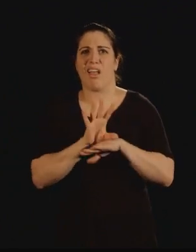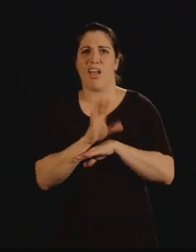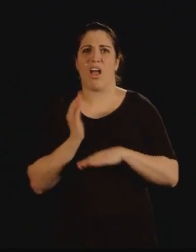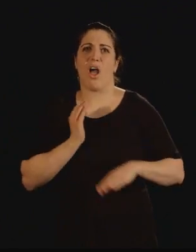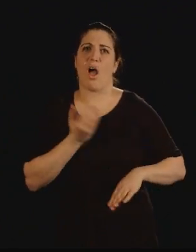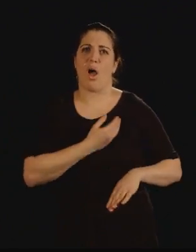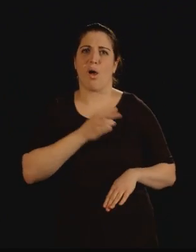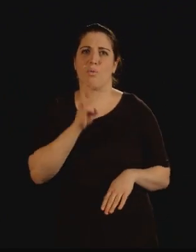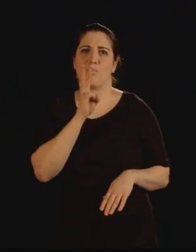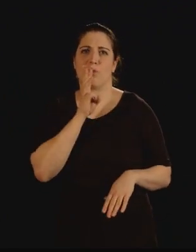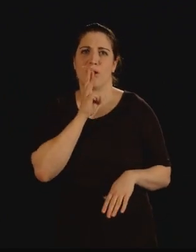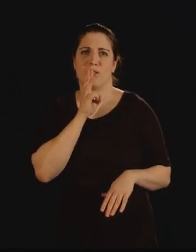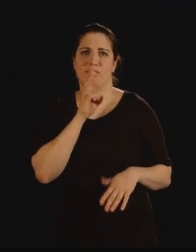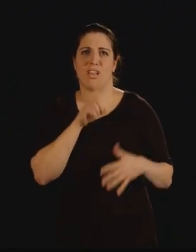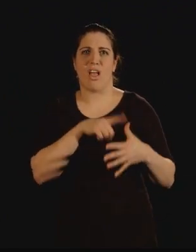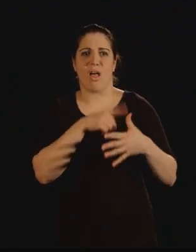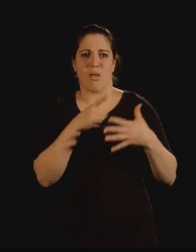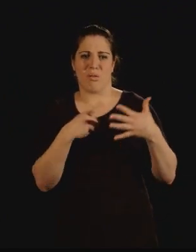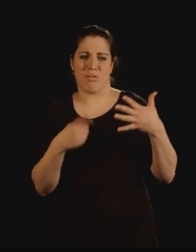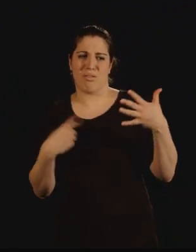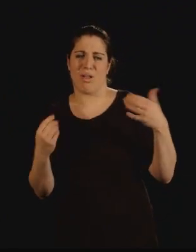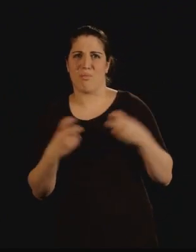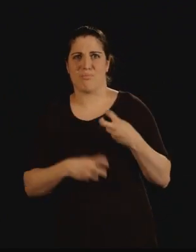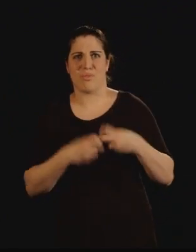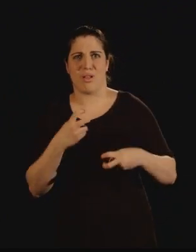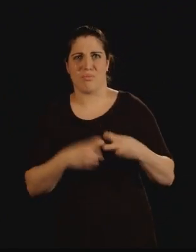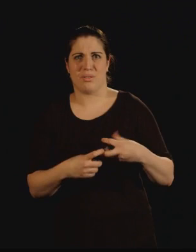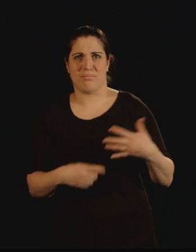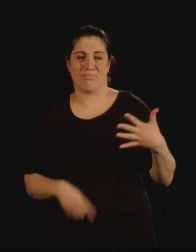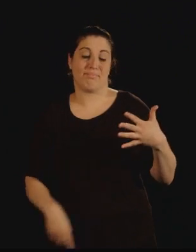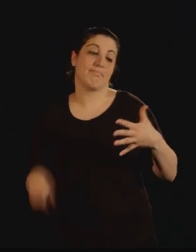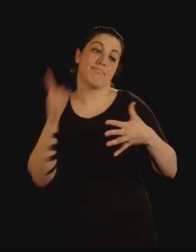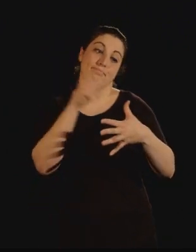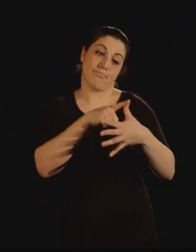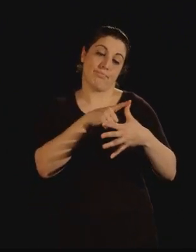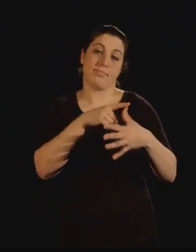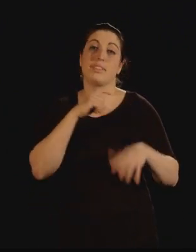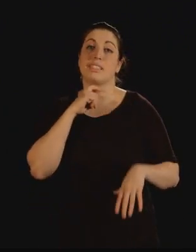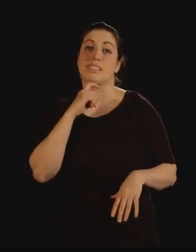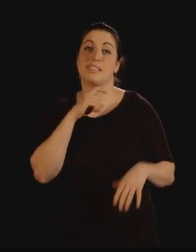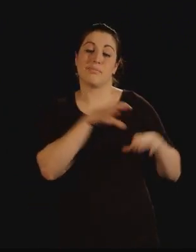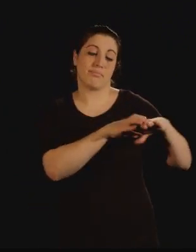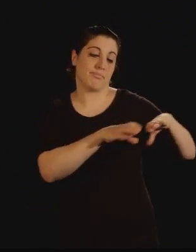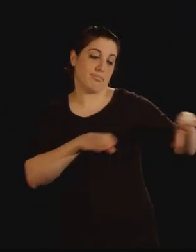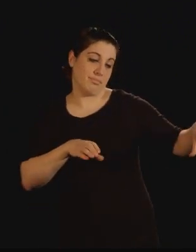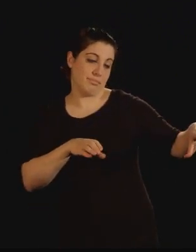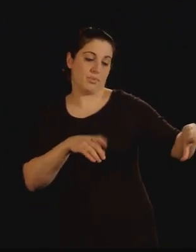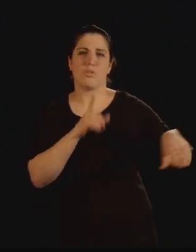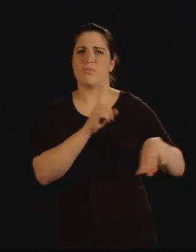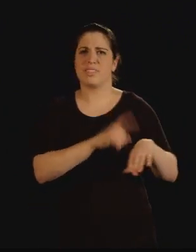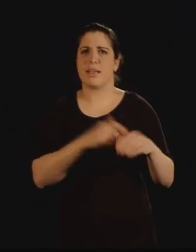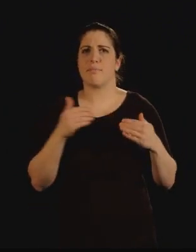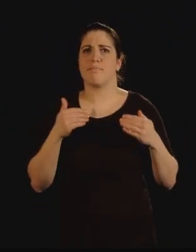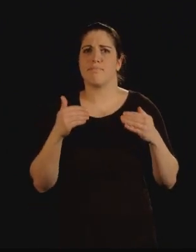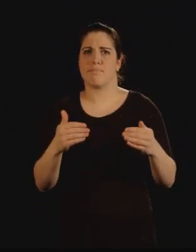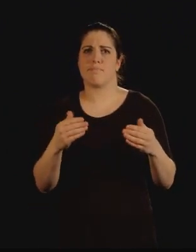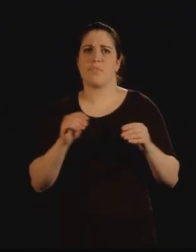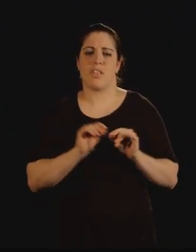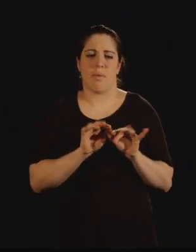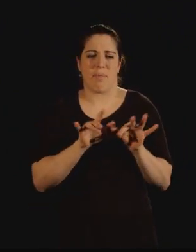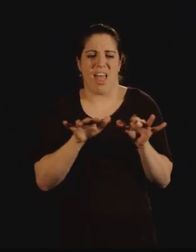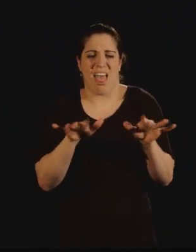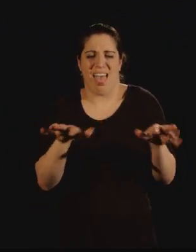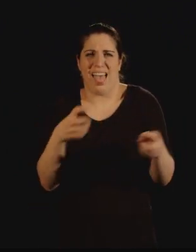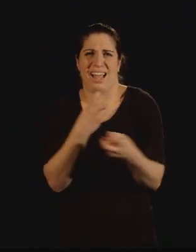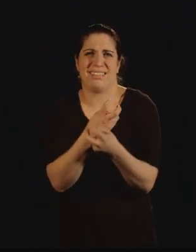top, steel caskets. Over time, they degrade, releasing harmful toxins into the soil. And